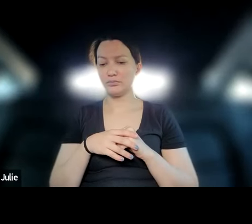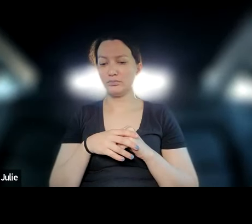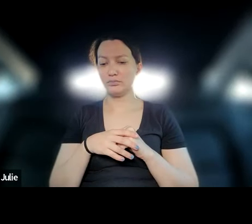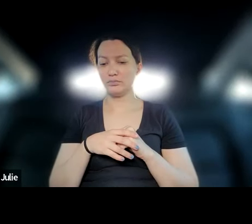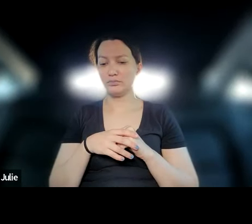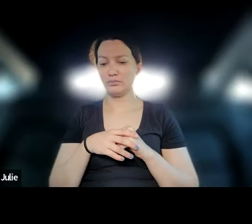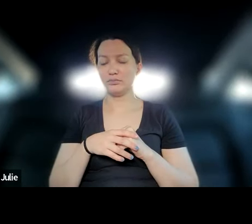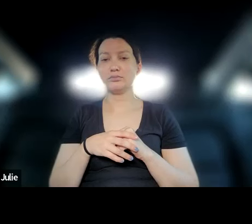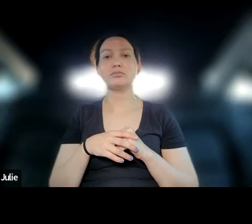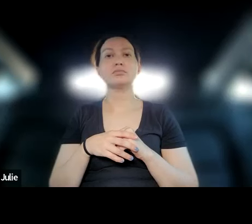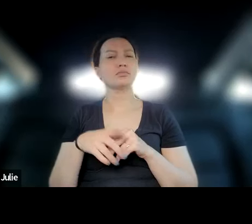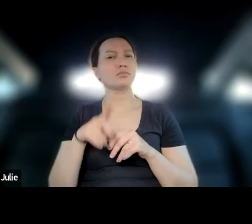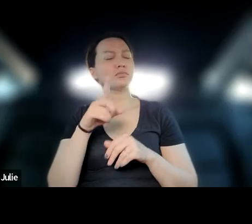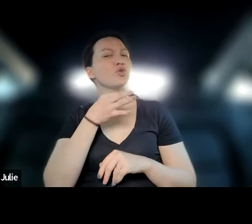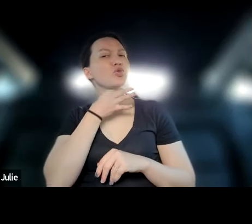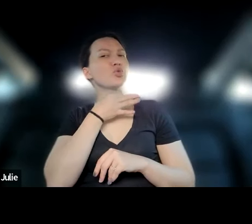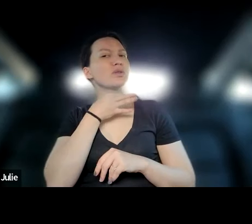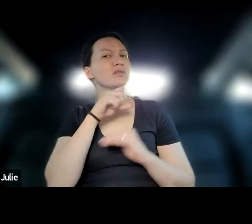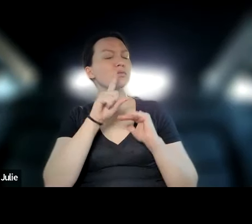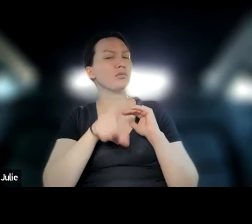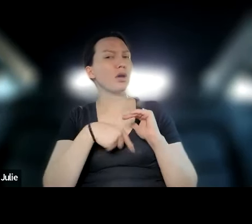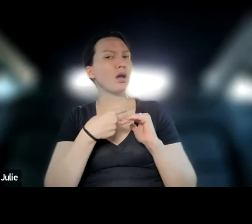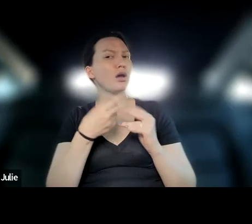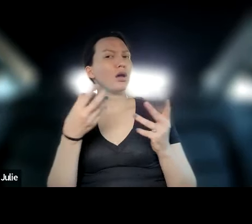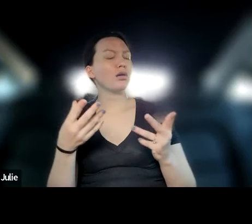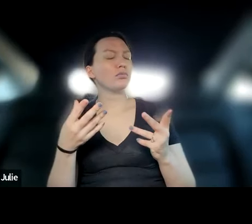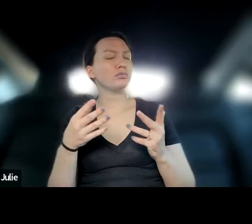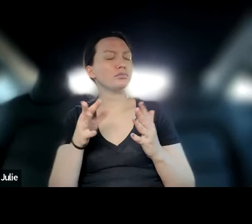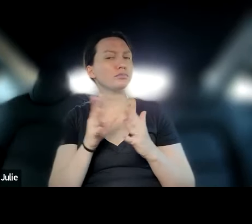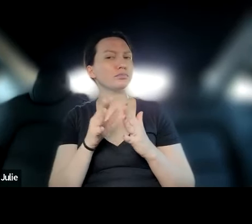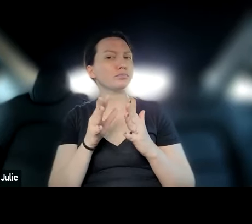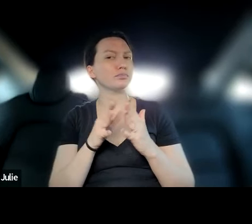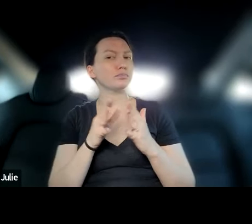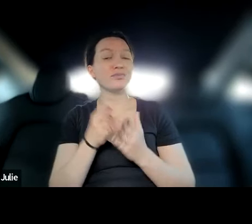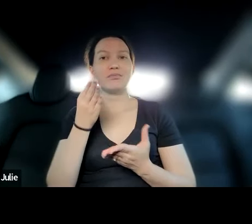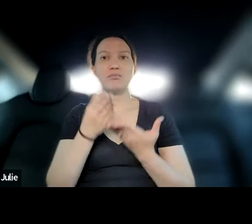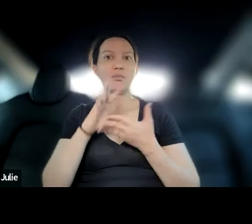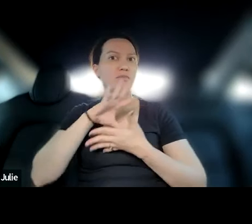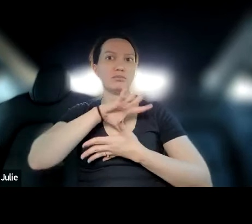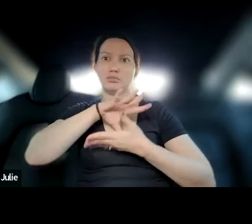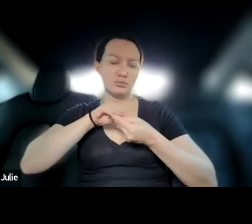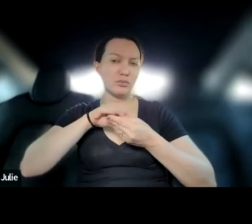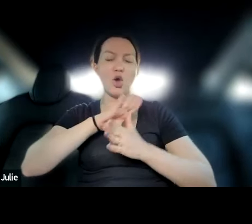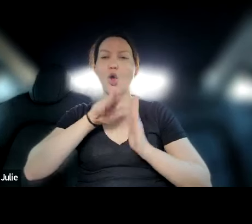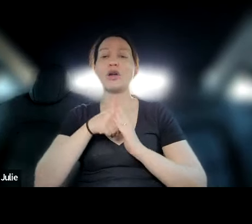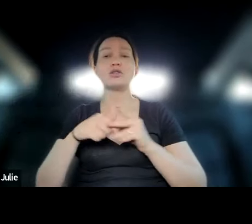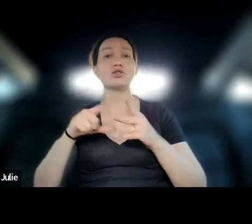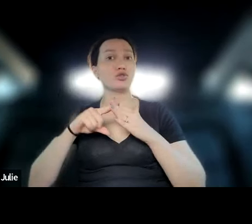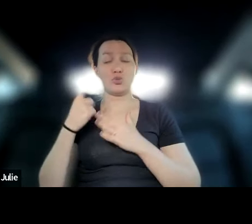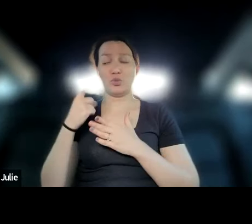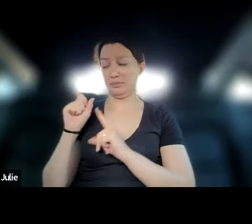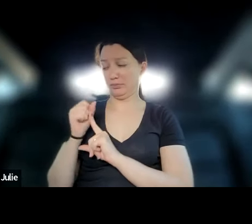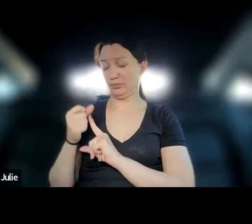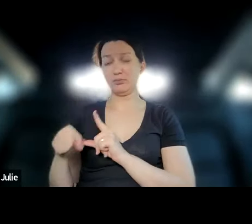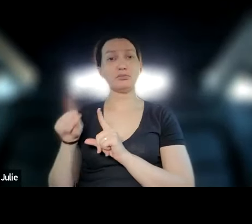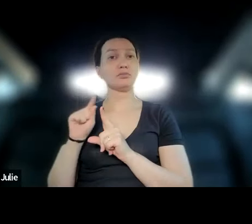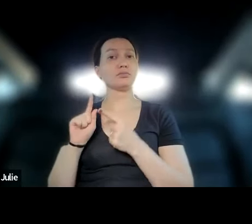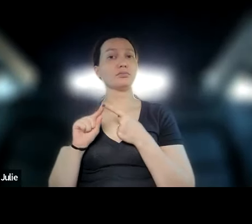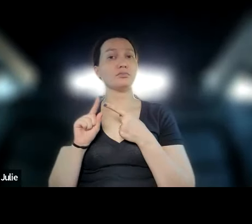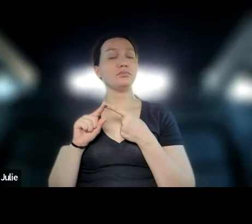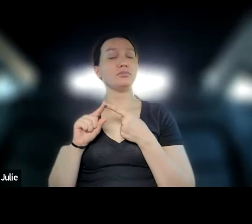so were you curious about the and it may be all of the above, but we can start in one place, the